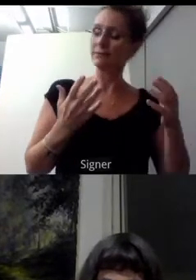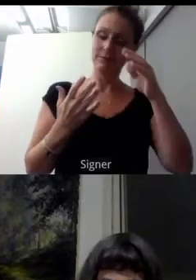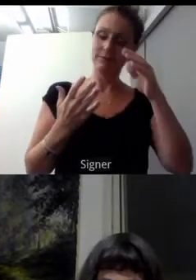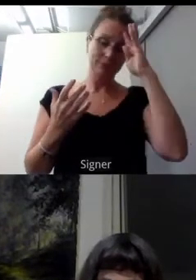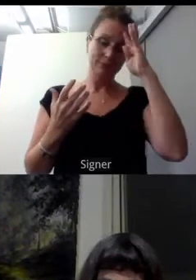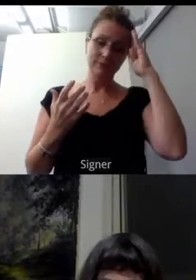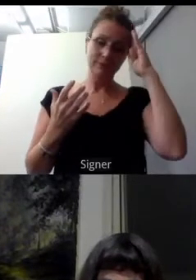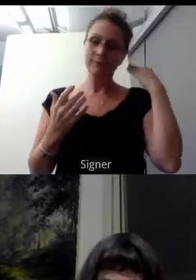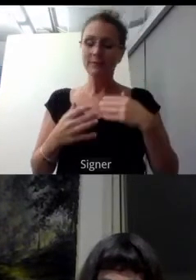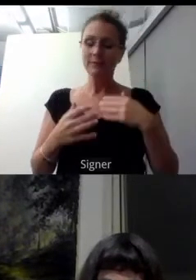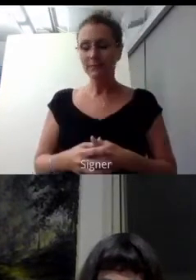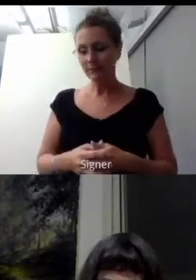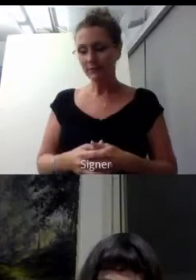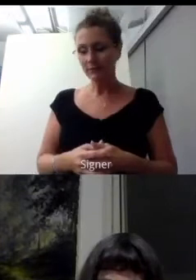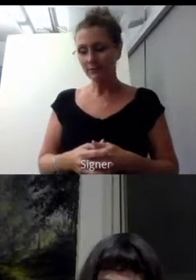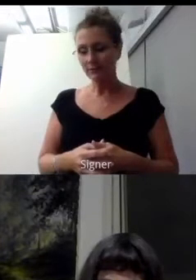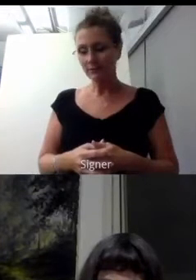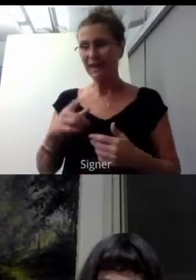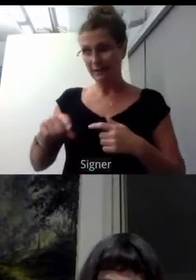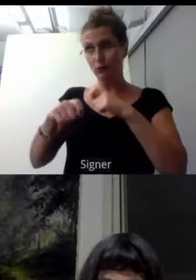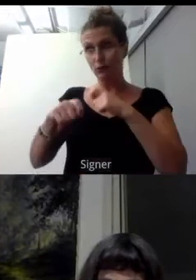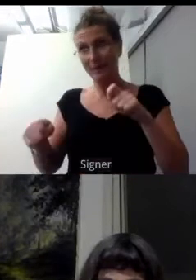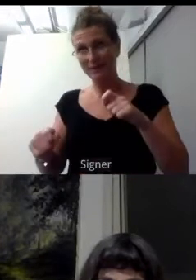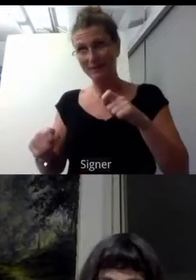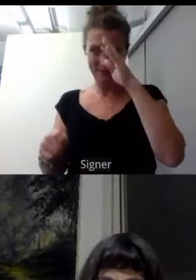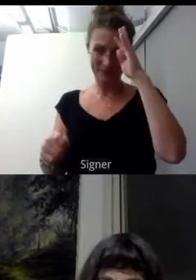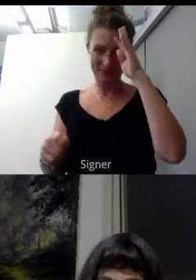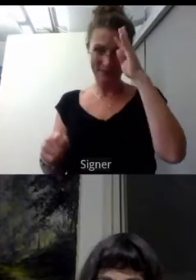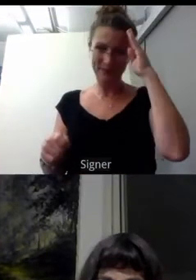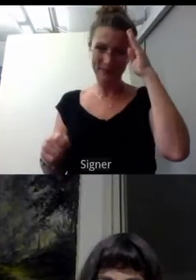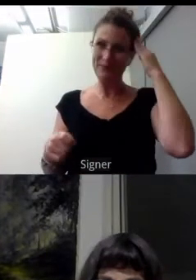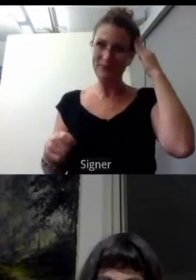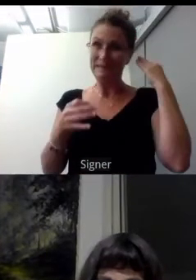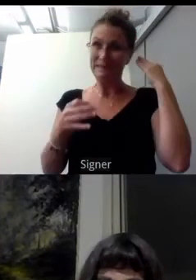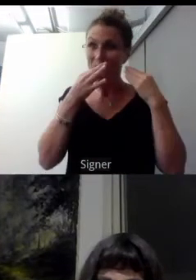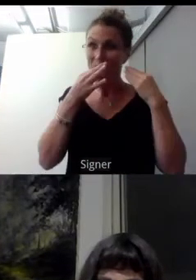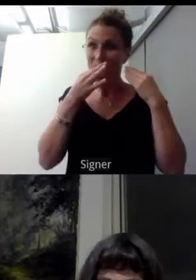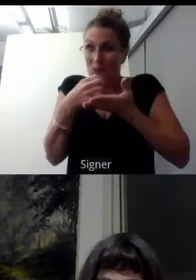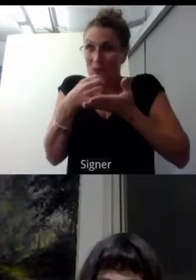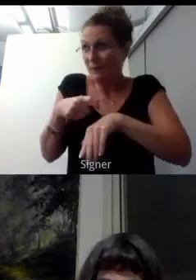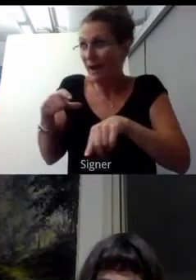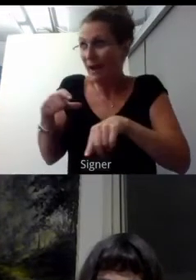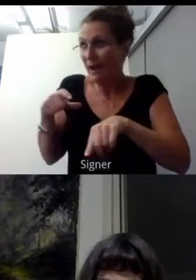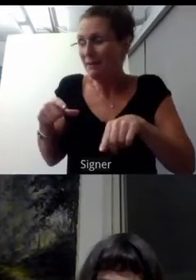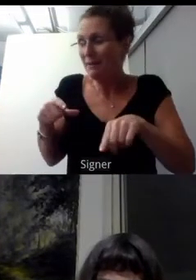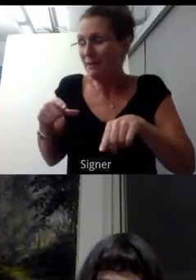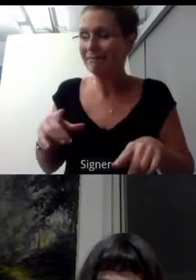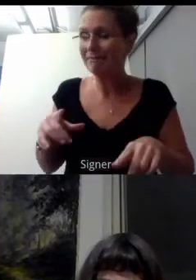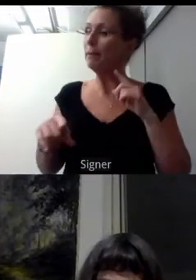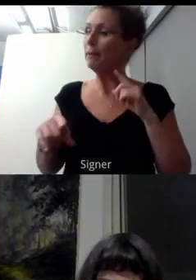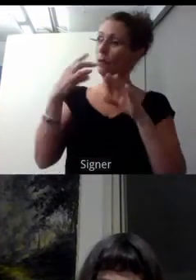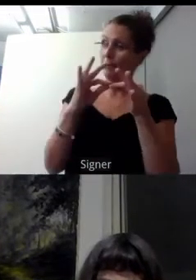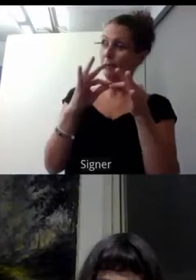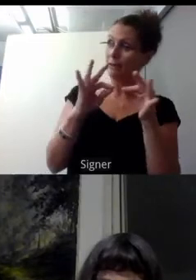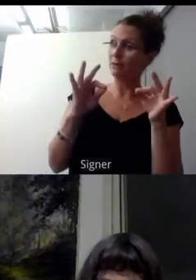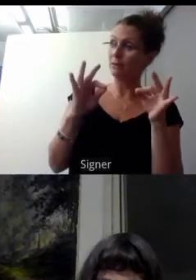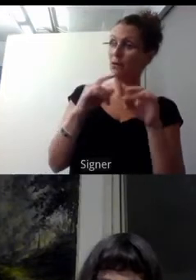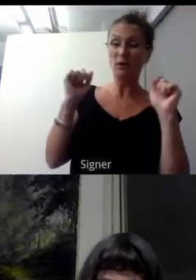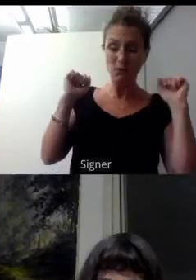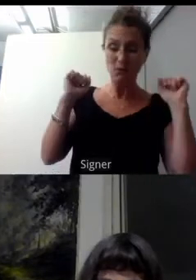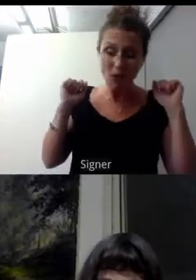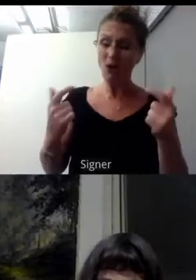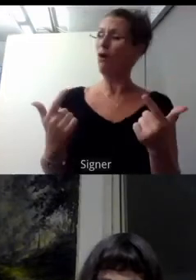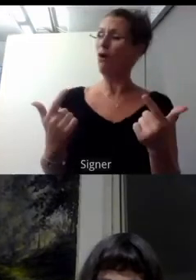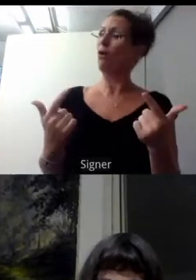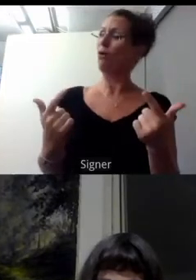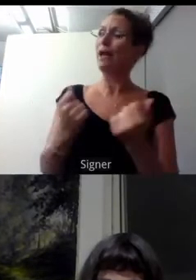up also because we're about to run out of time. One of the messages that cuts across everybody at the table and everybody who's taken their time to speak to